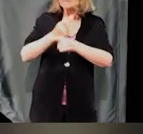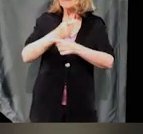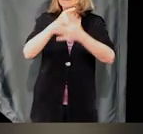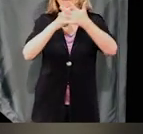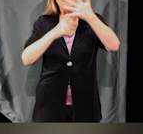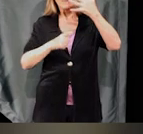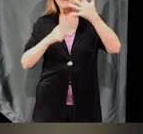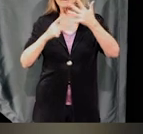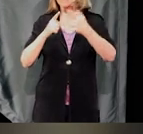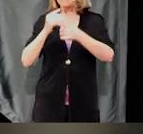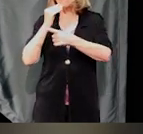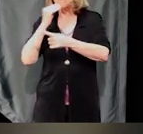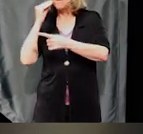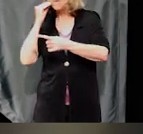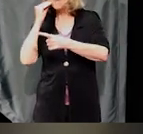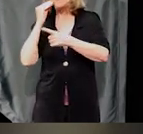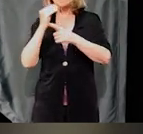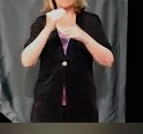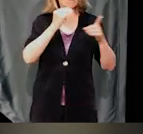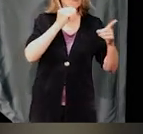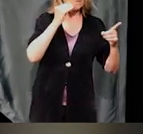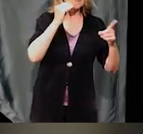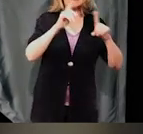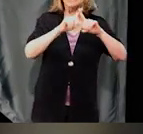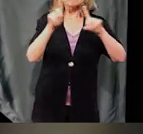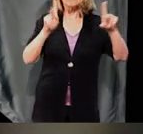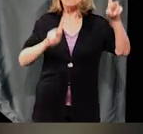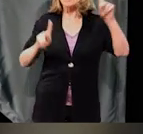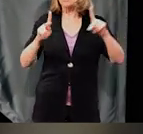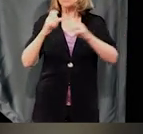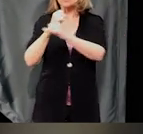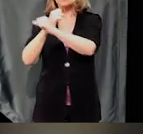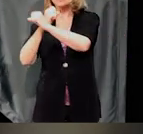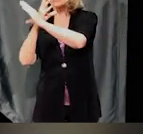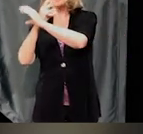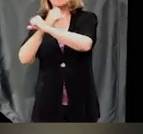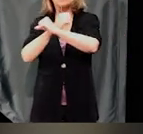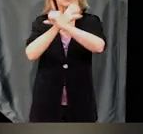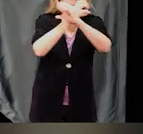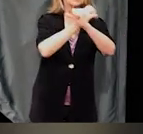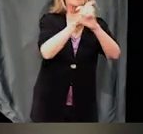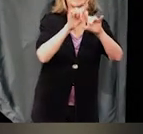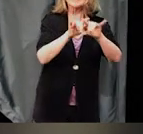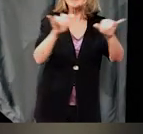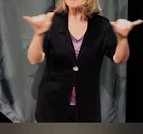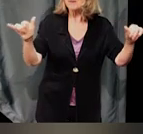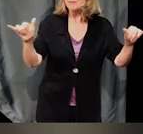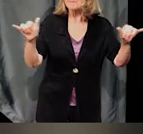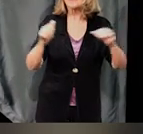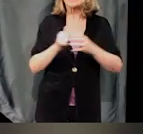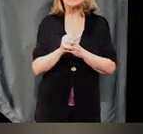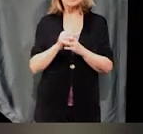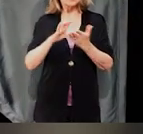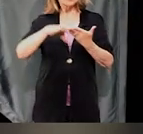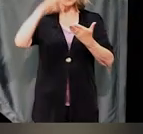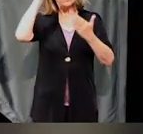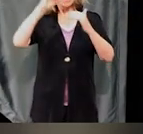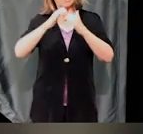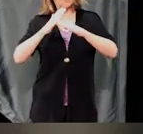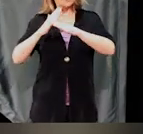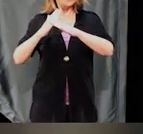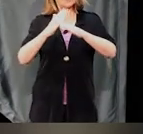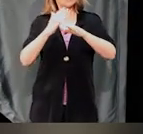people in your home be on different Zoom calls at the same time. You learned how to disinfect yourself when you return from your essential job or even just from the grocery